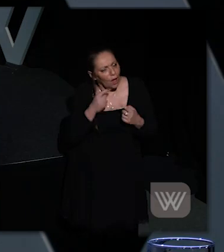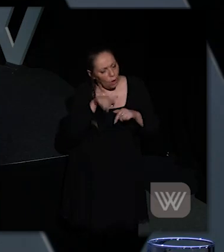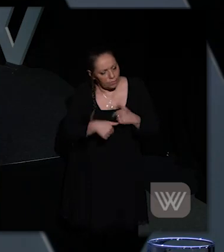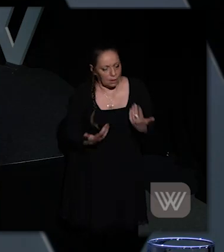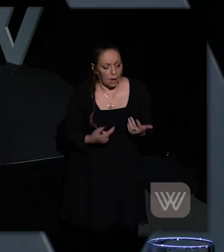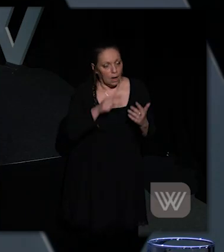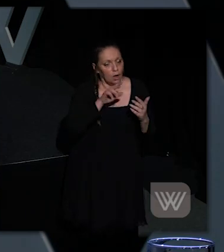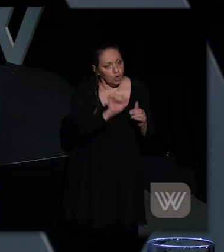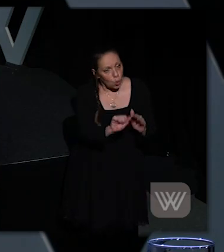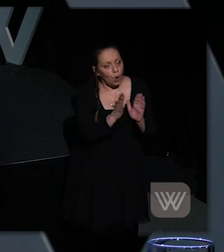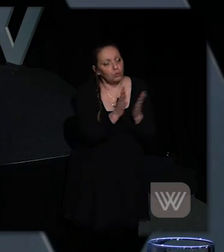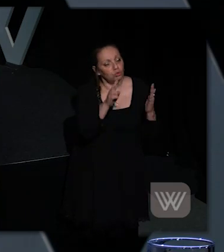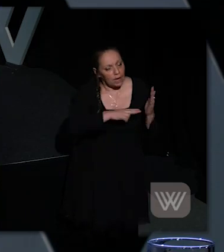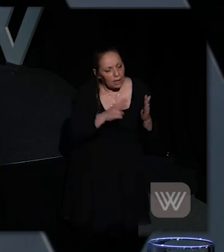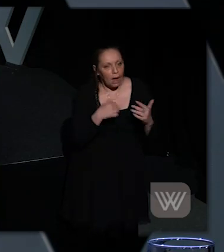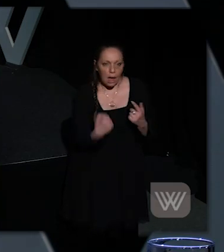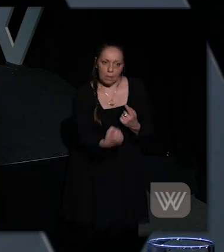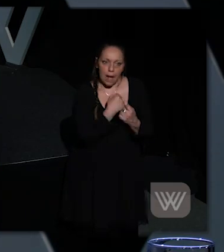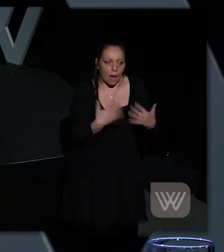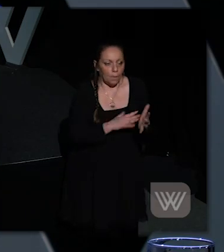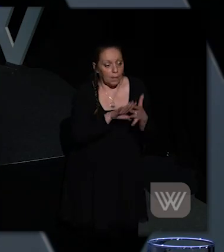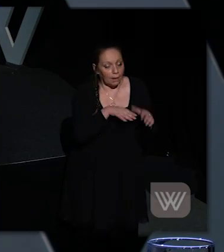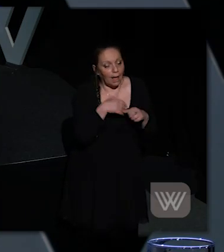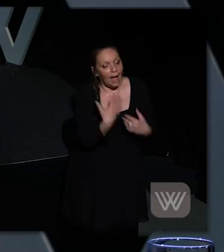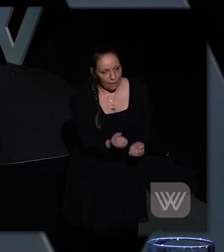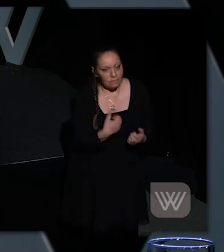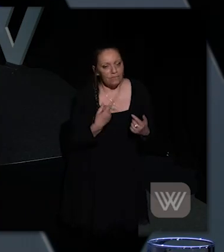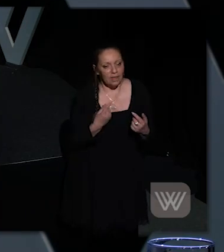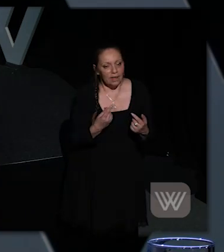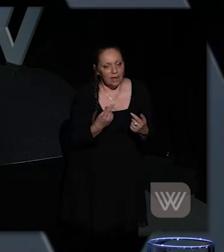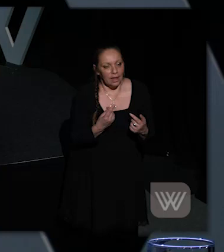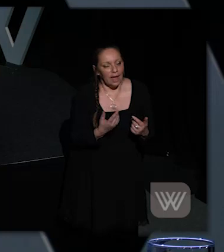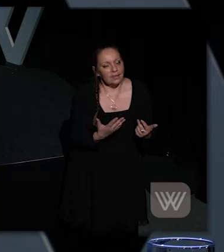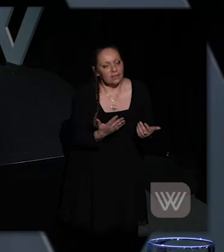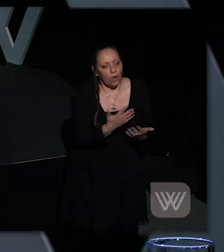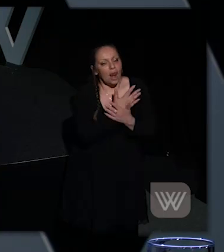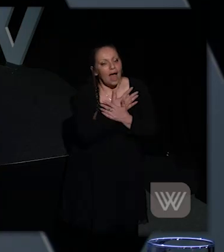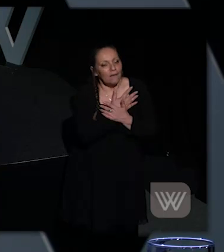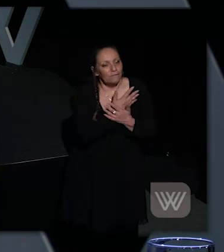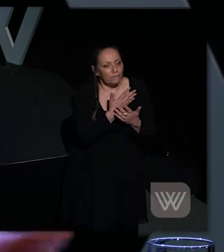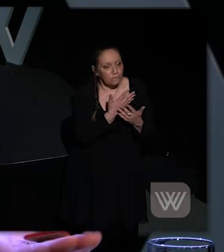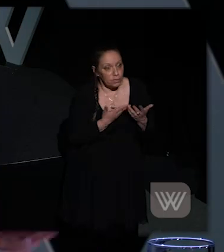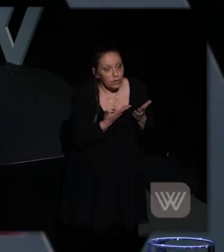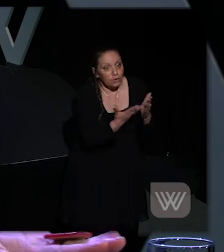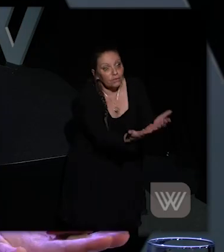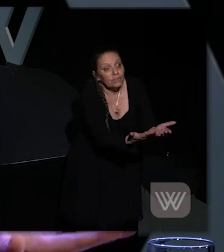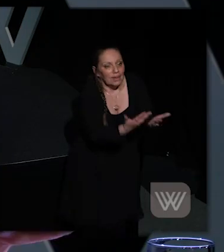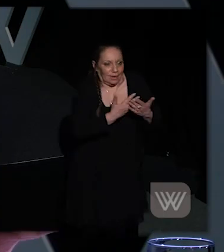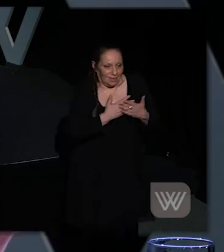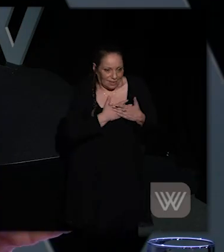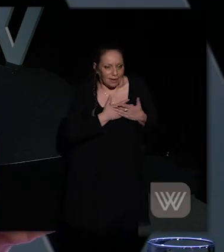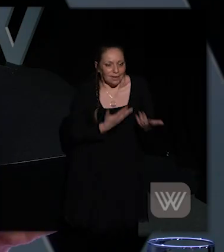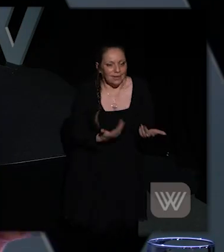this, we've read the book, it has a meaning to us and we're sending it, the love back to you. So it's not frivolous at all.